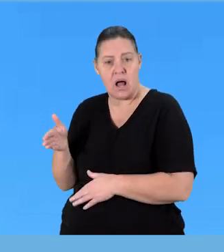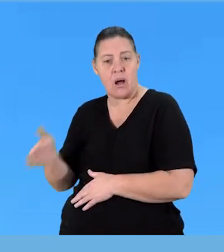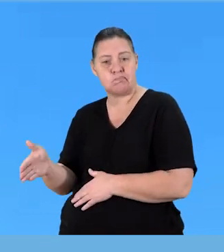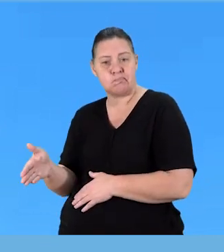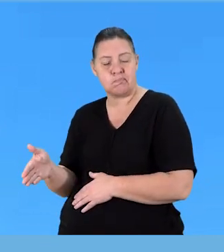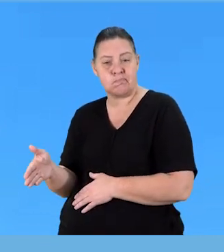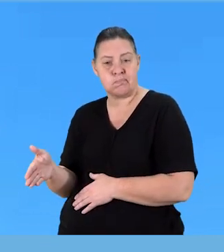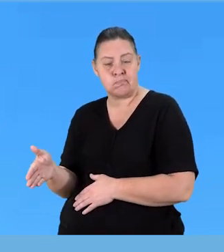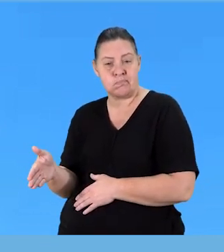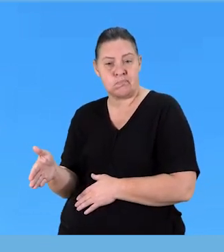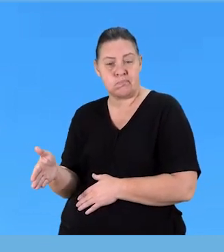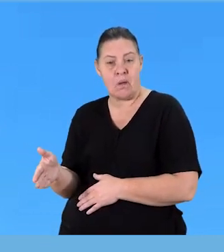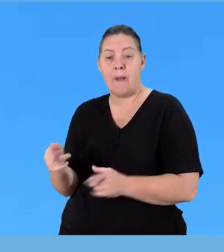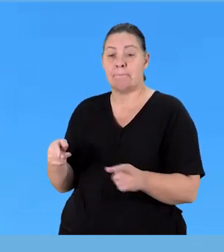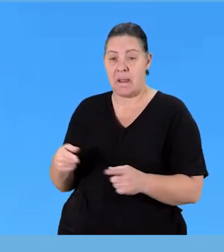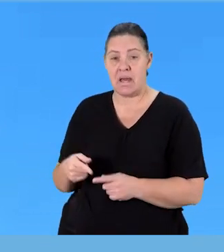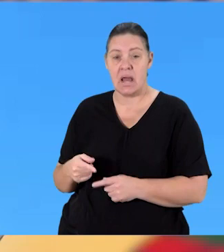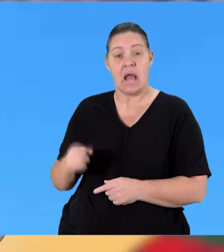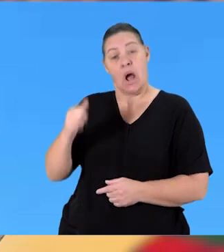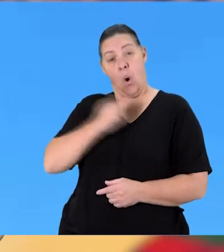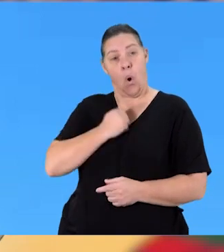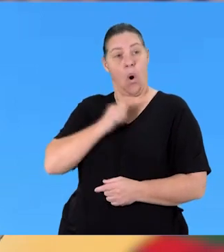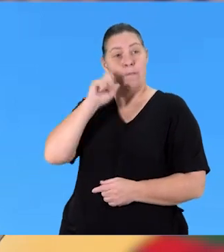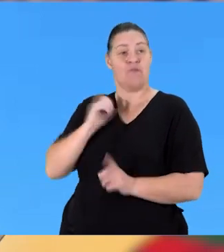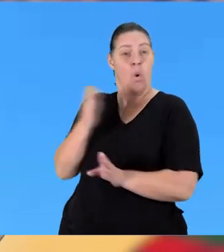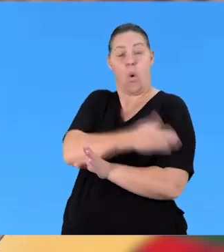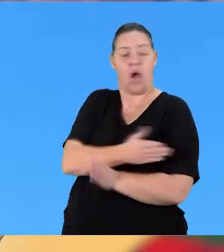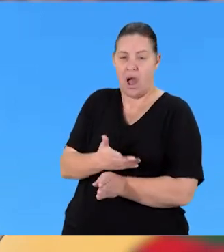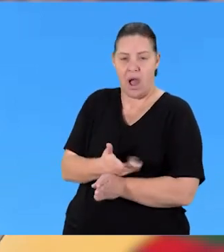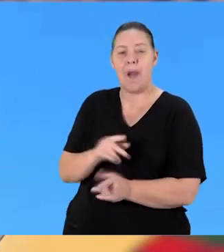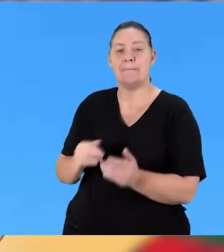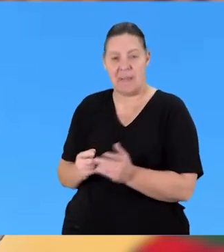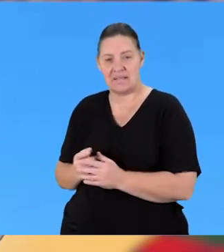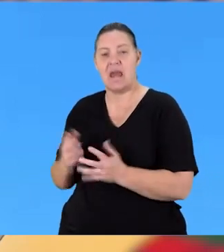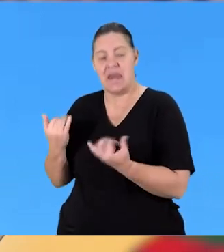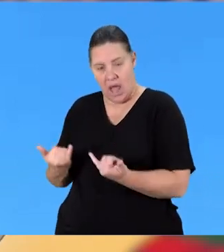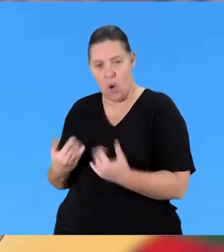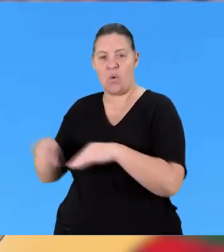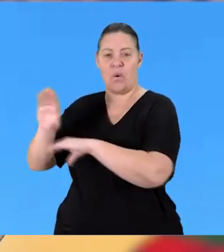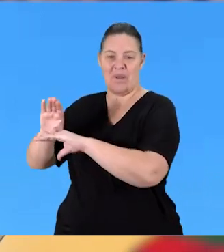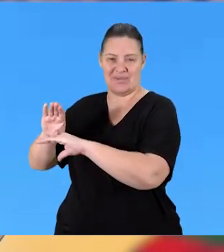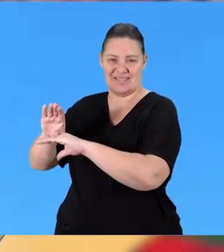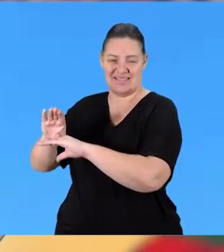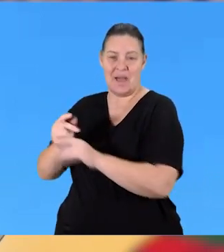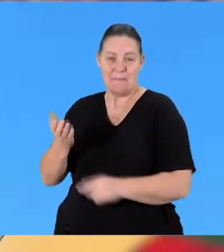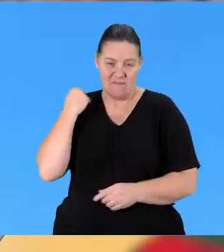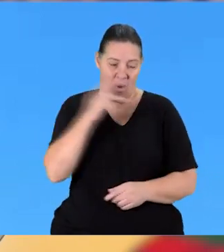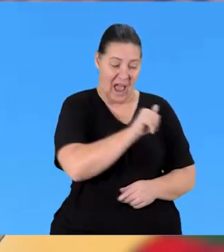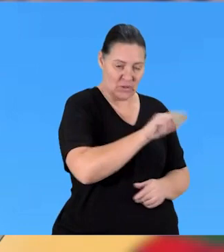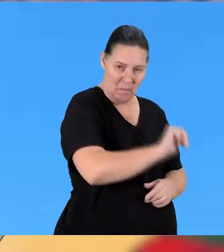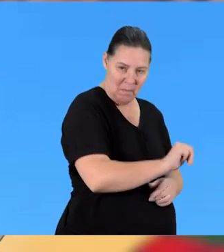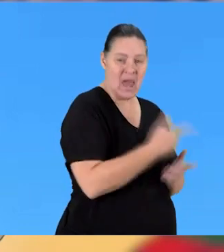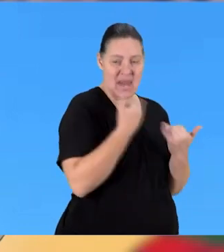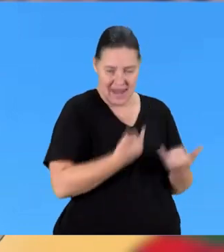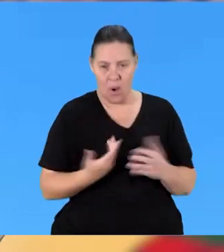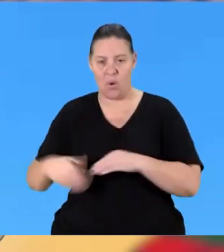has completed. Now, they will no longer be there as their own reactants, but then they'll be there as in a compound. So something new will